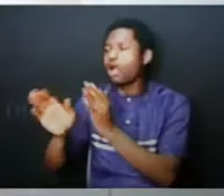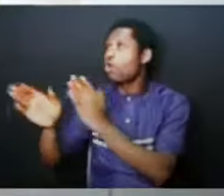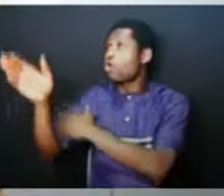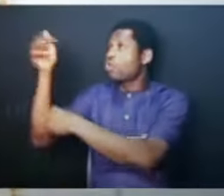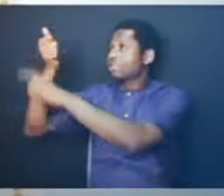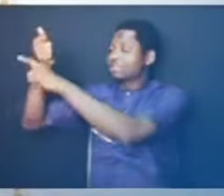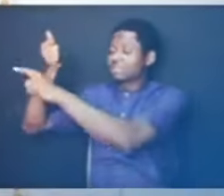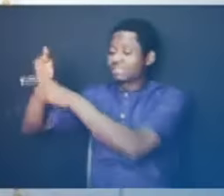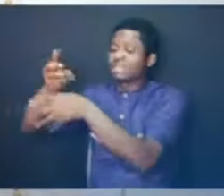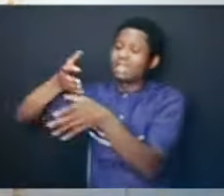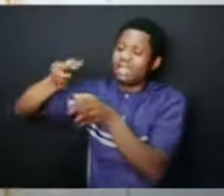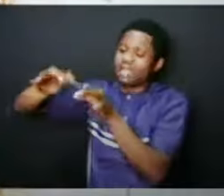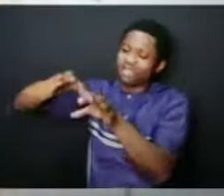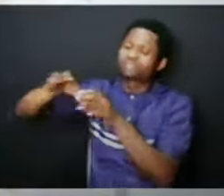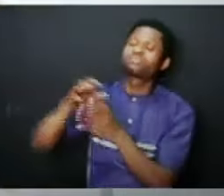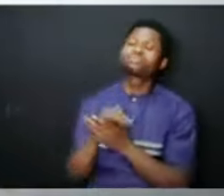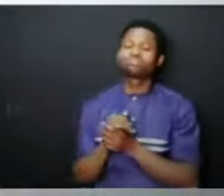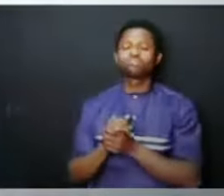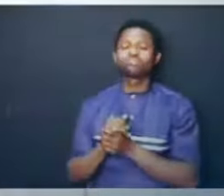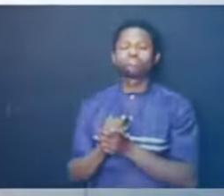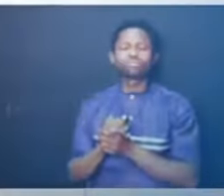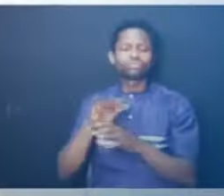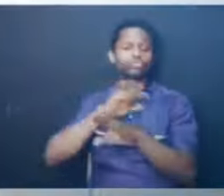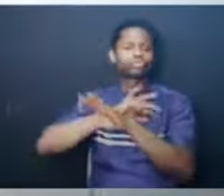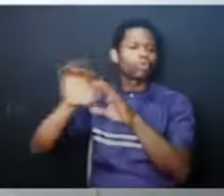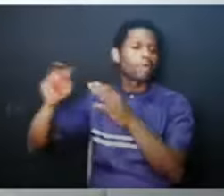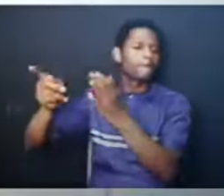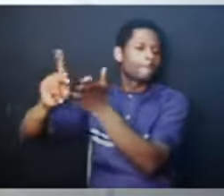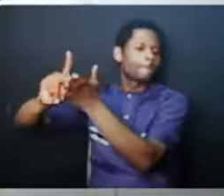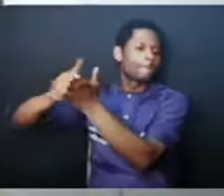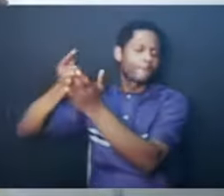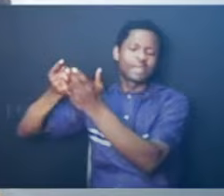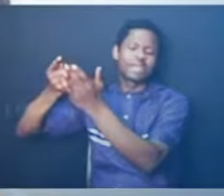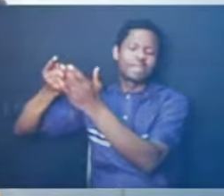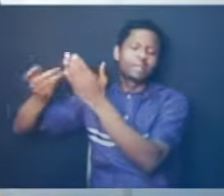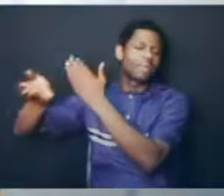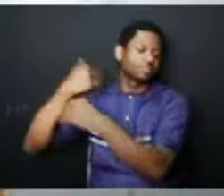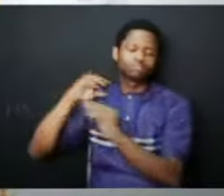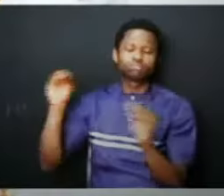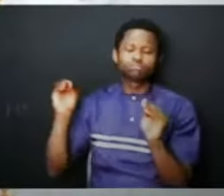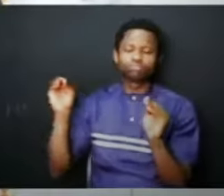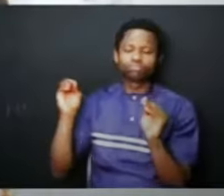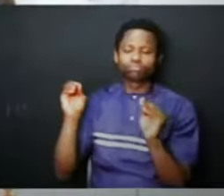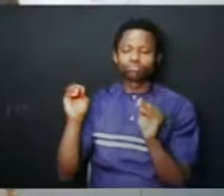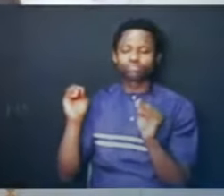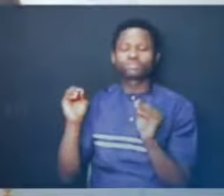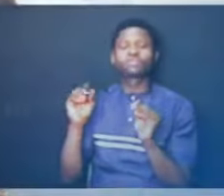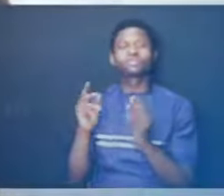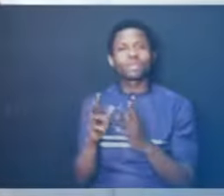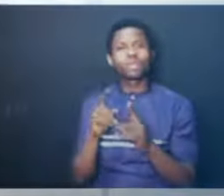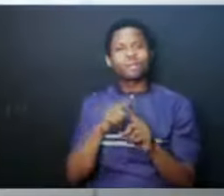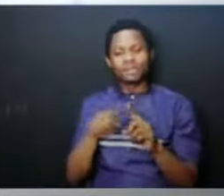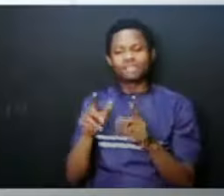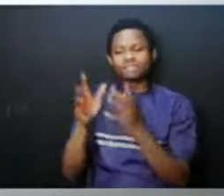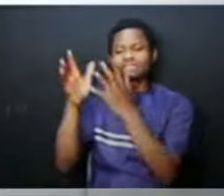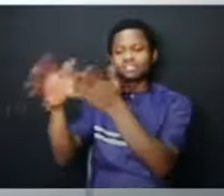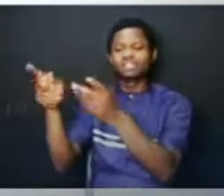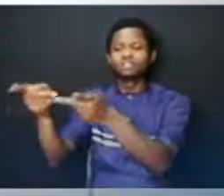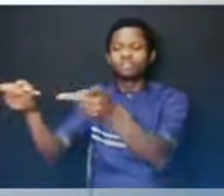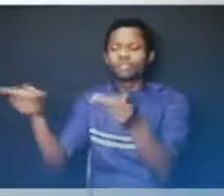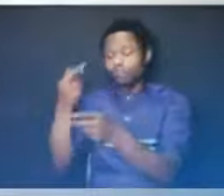surface. Do not take revenge, my dear friends, but leave room for